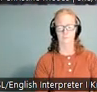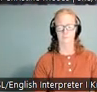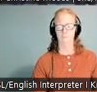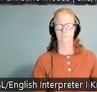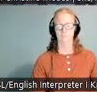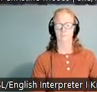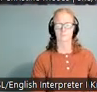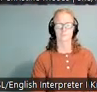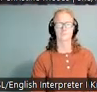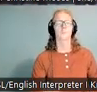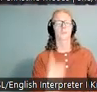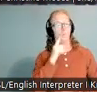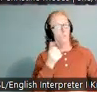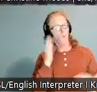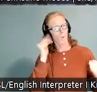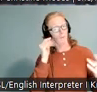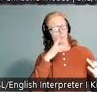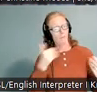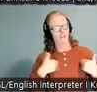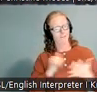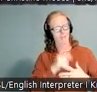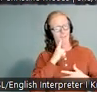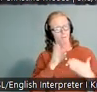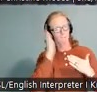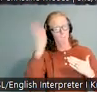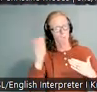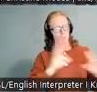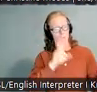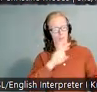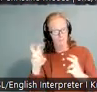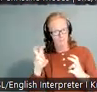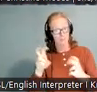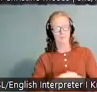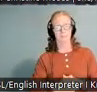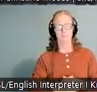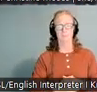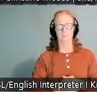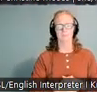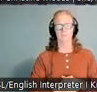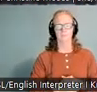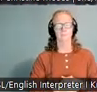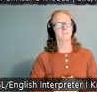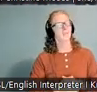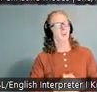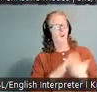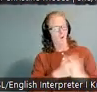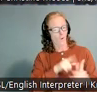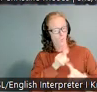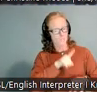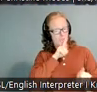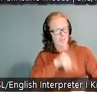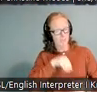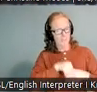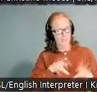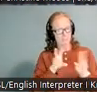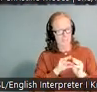topics. We'd like to be clear that not all questions will be answered during the meeting, but if answered, both the question